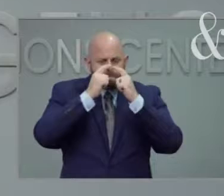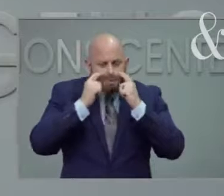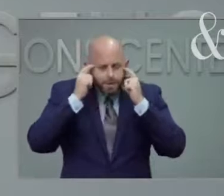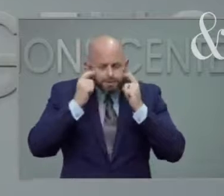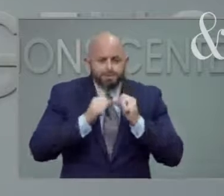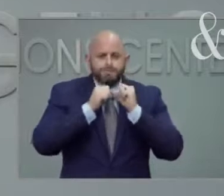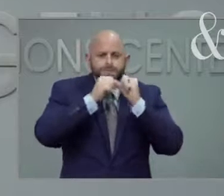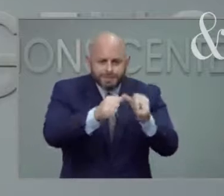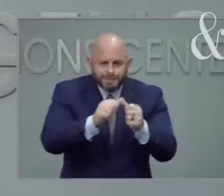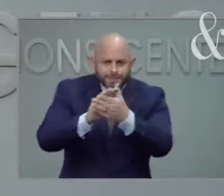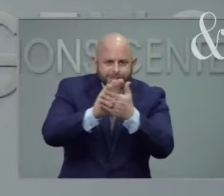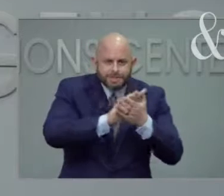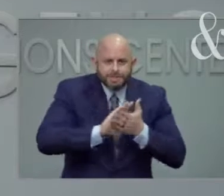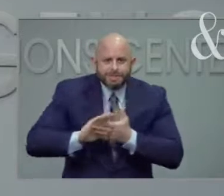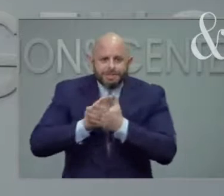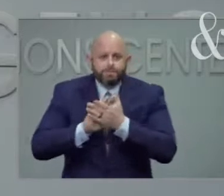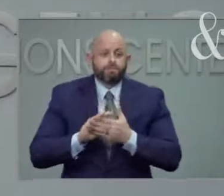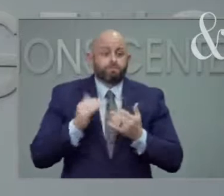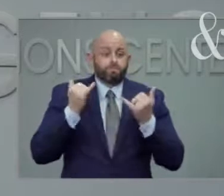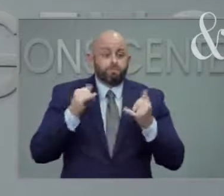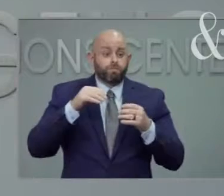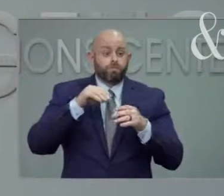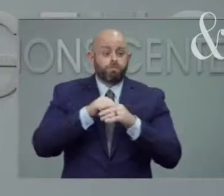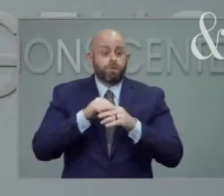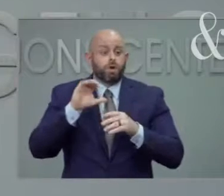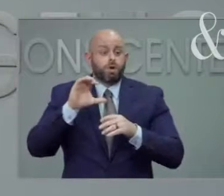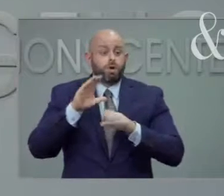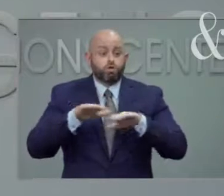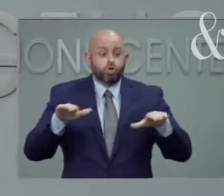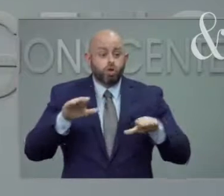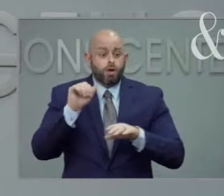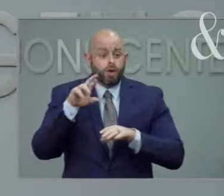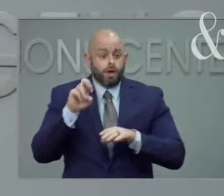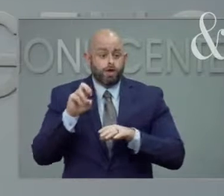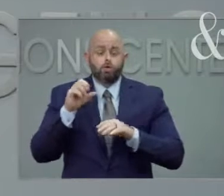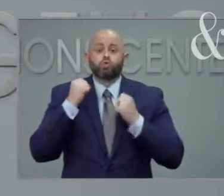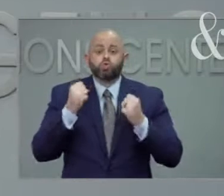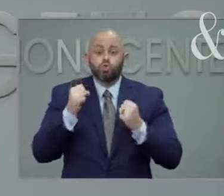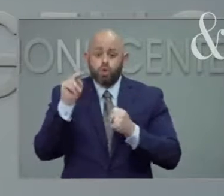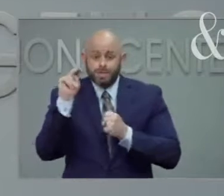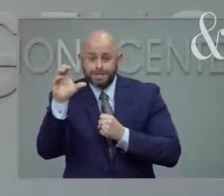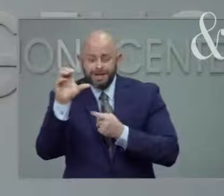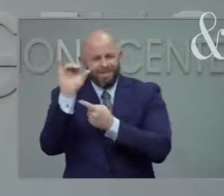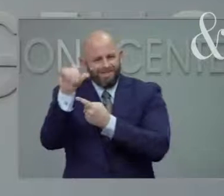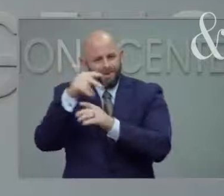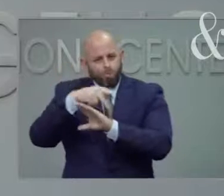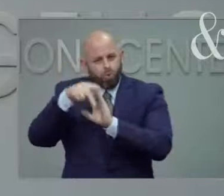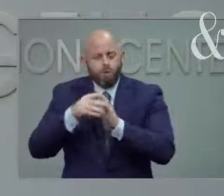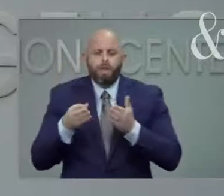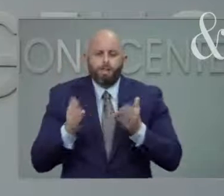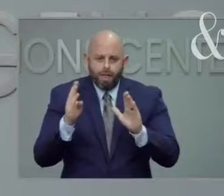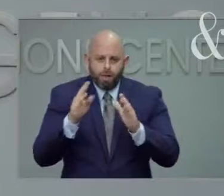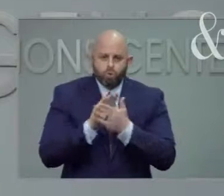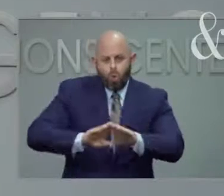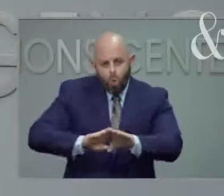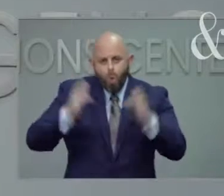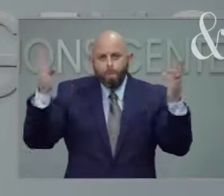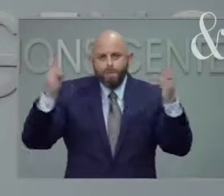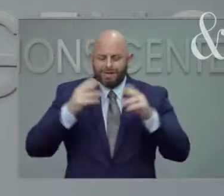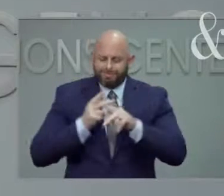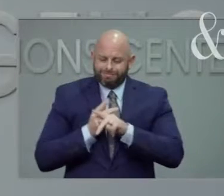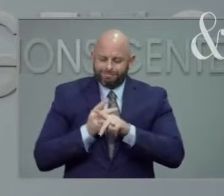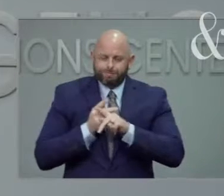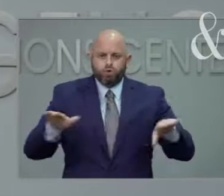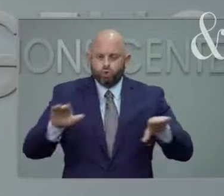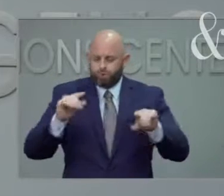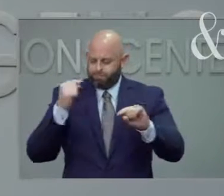Childcare Strong NC public health guidance has allowed childcare programs to be open and nurturing young children throughout this pandemic. And I